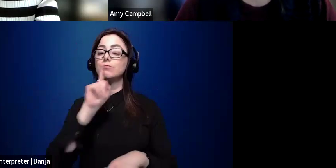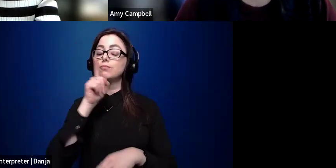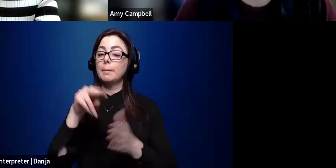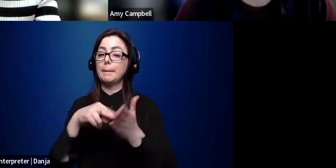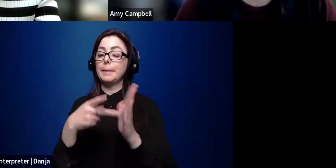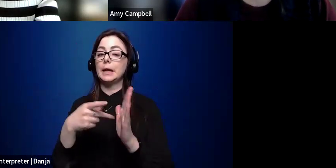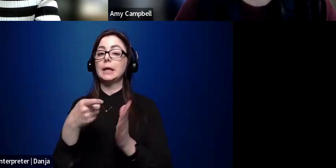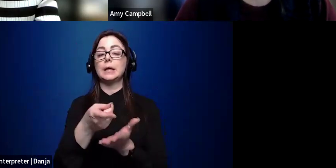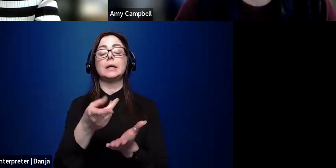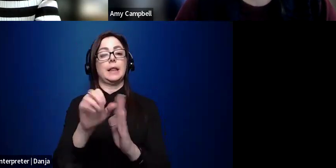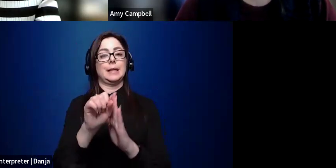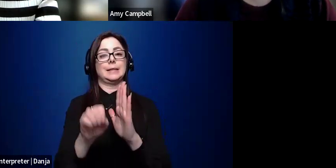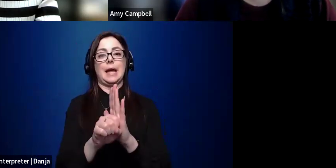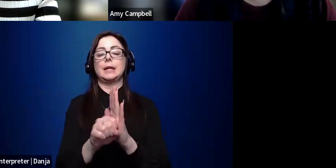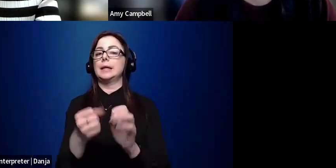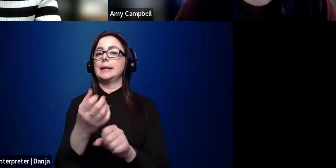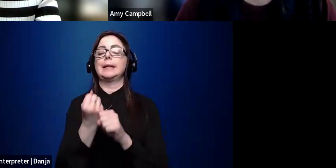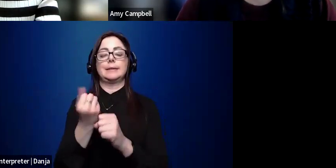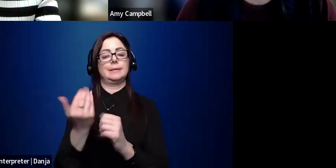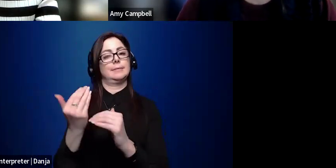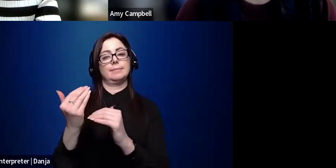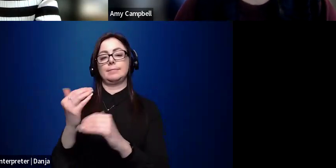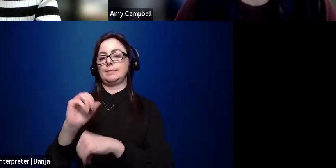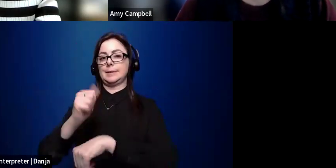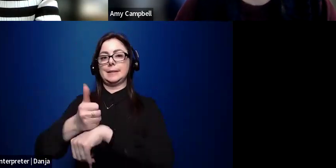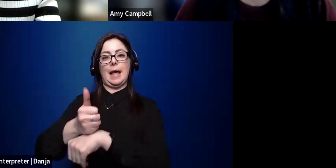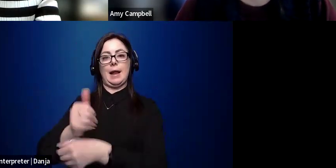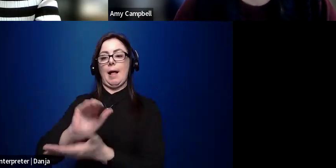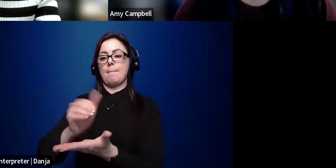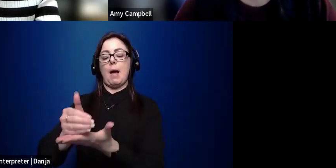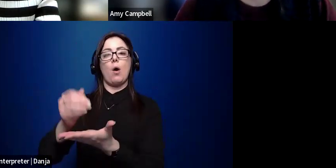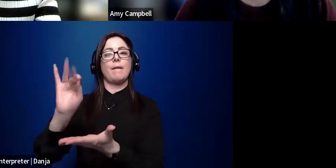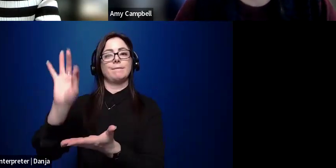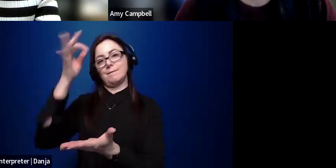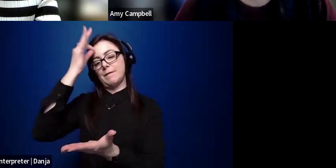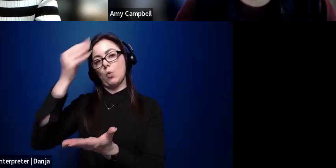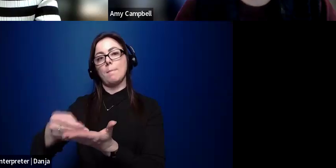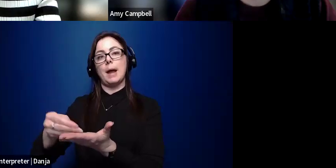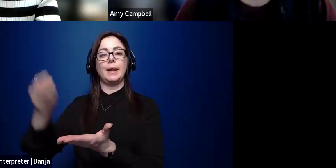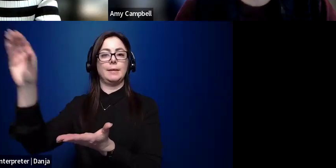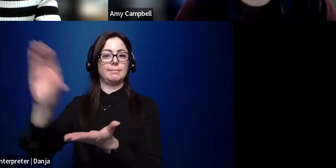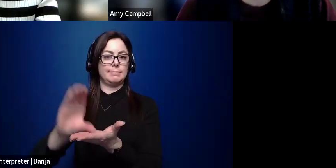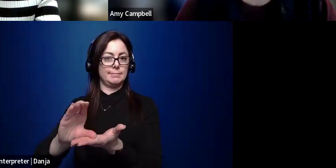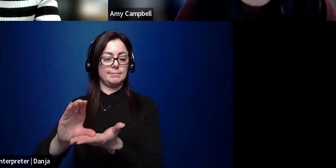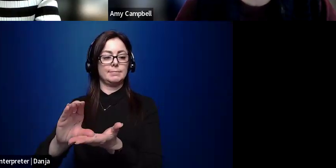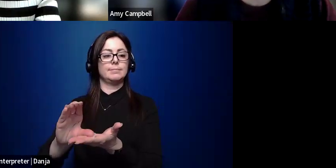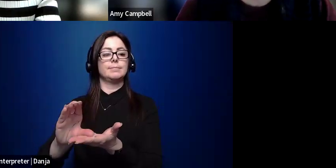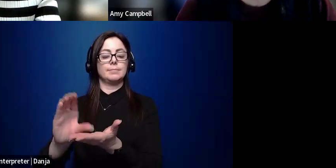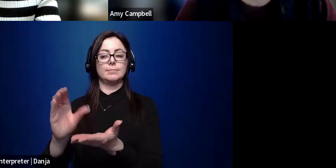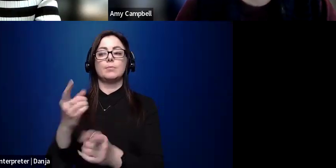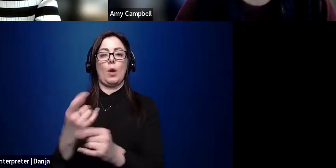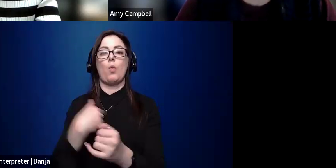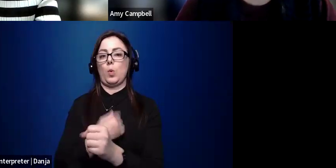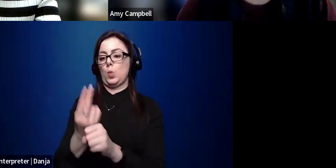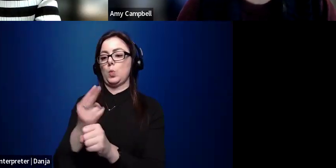to get a set amount of money, federal money. Right now, we draw down the money based on what our policies